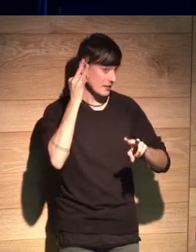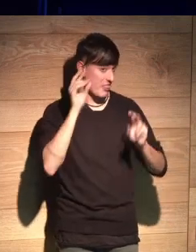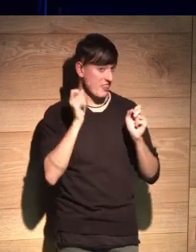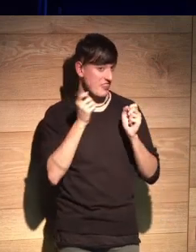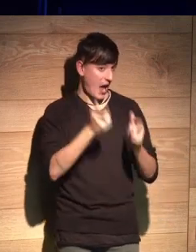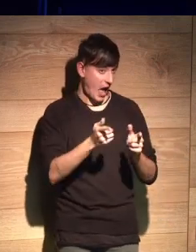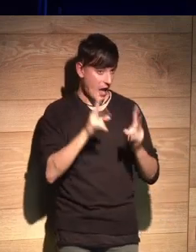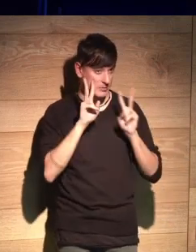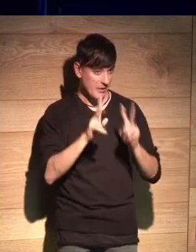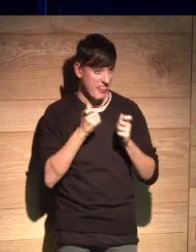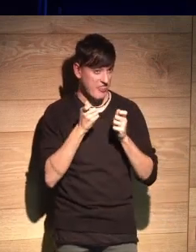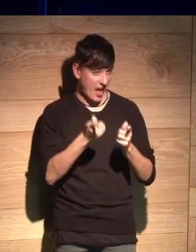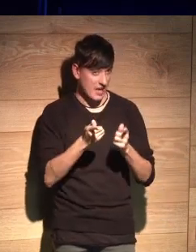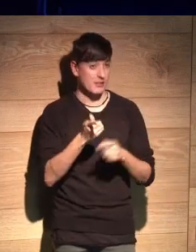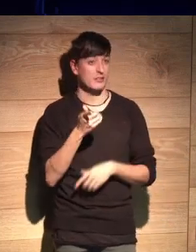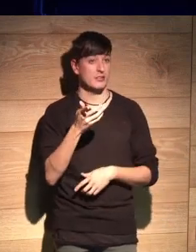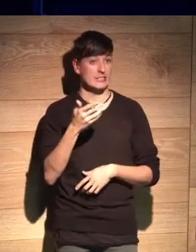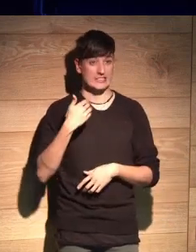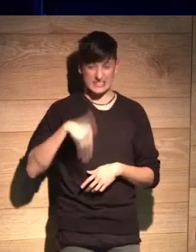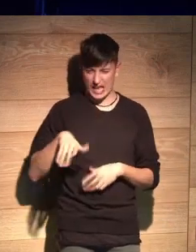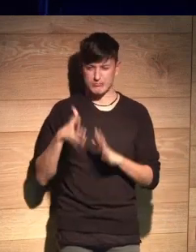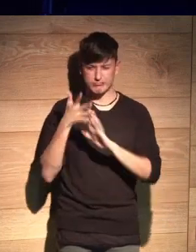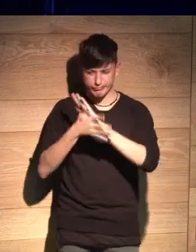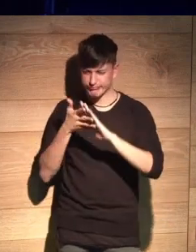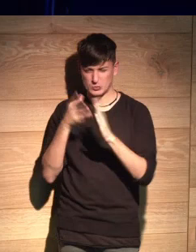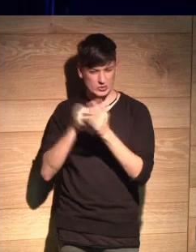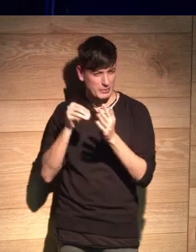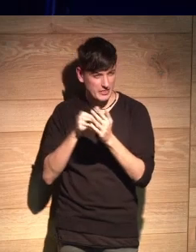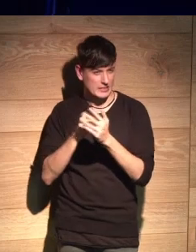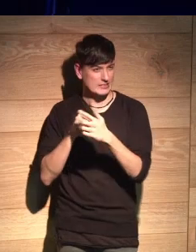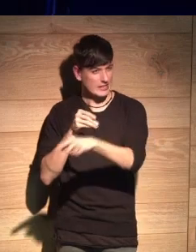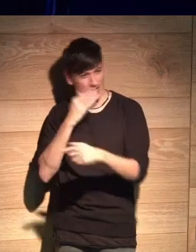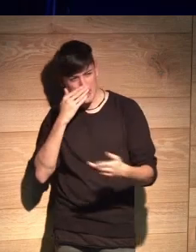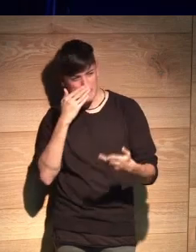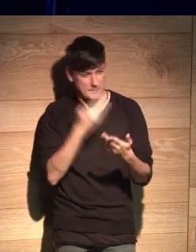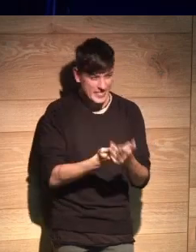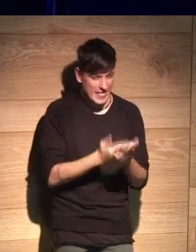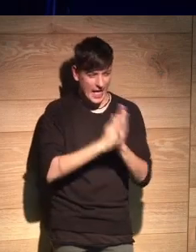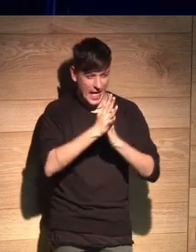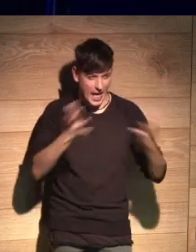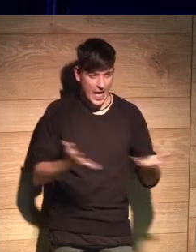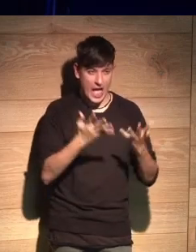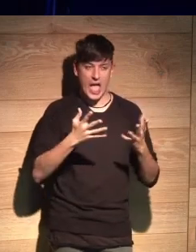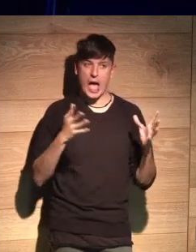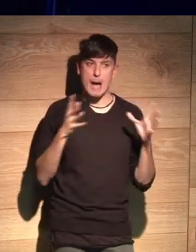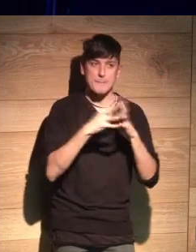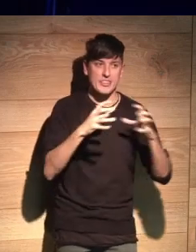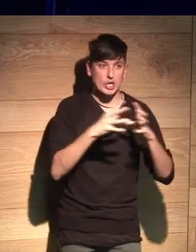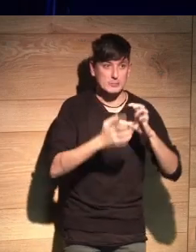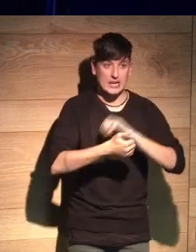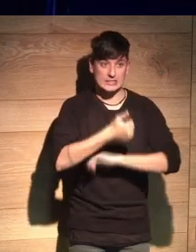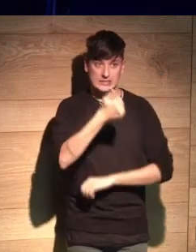insistently. We have been able to talk with her about it. She encourages them, and she asks them to be more ambitious, something